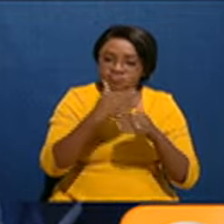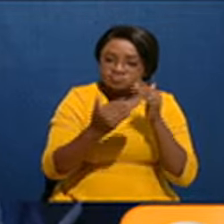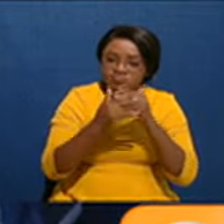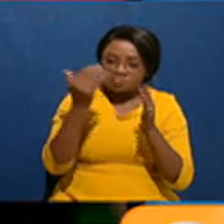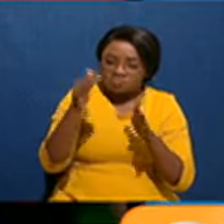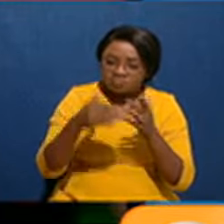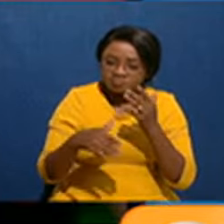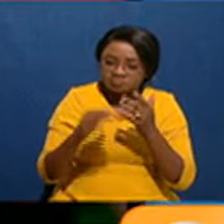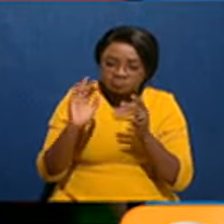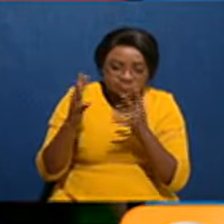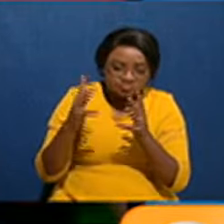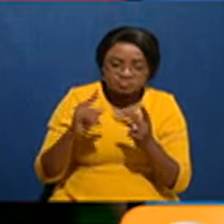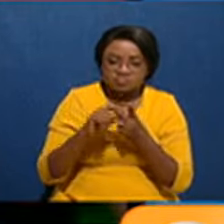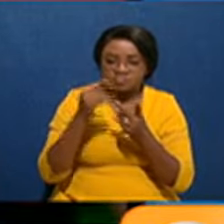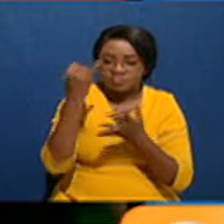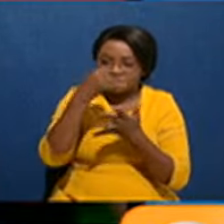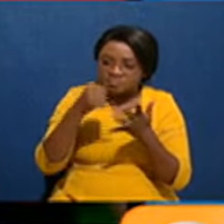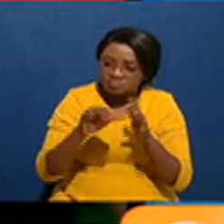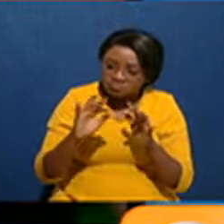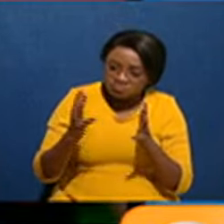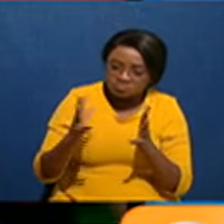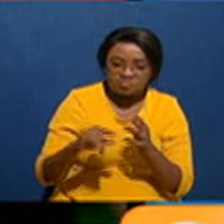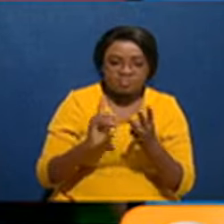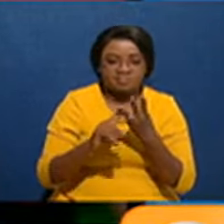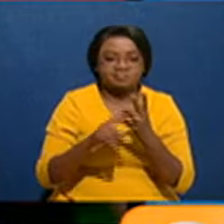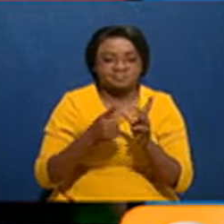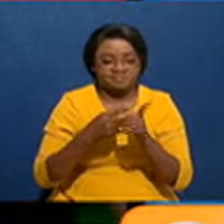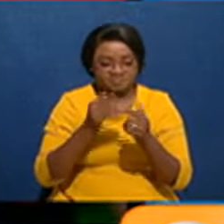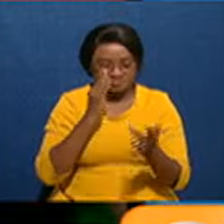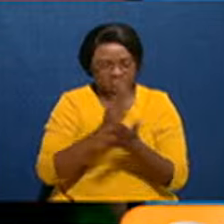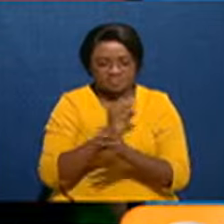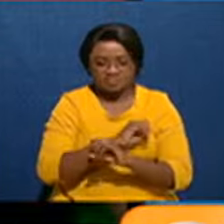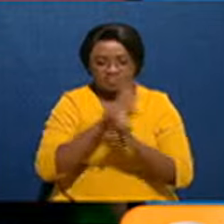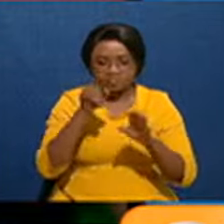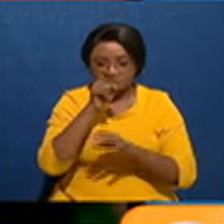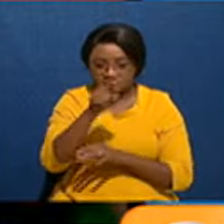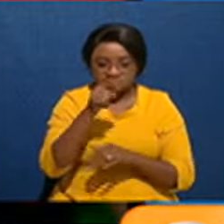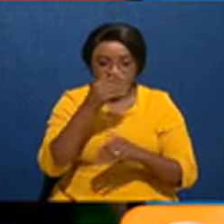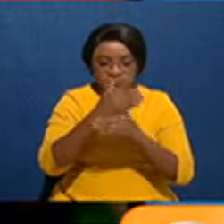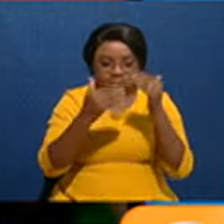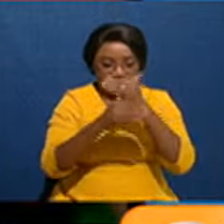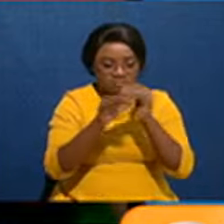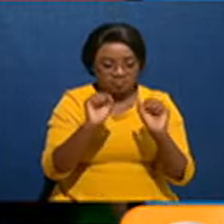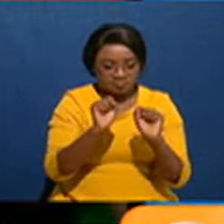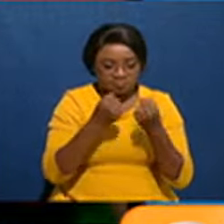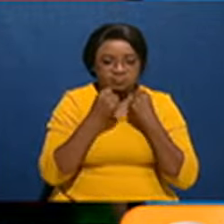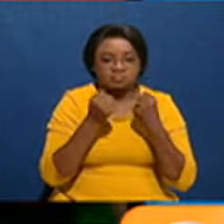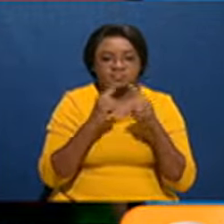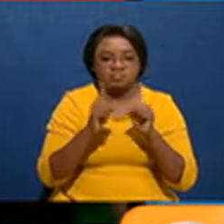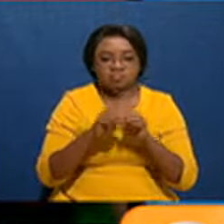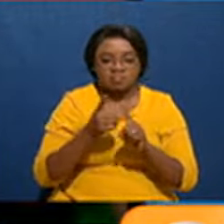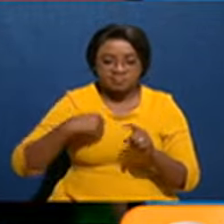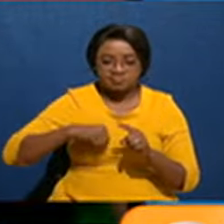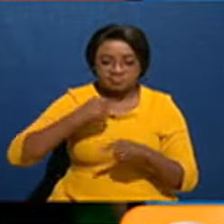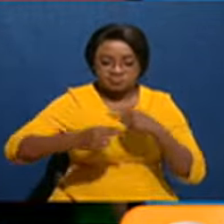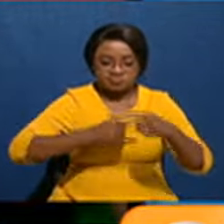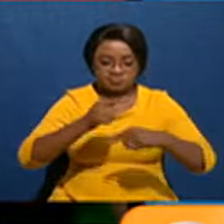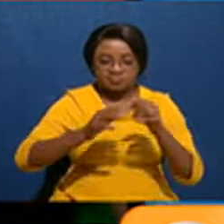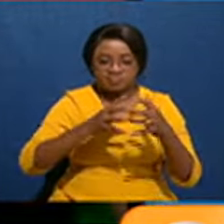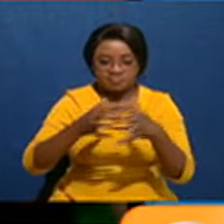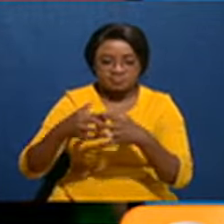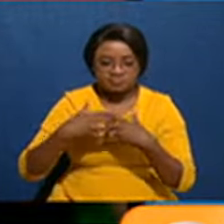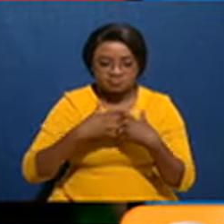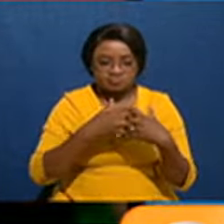that, so that then it is evidence, prima facie, that this building is safe for you. And so we will continue engaging the public and tell